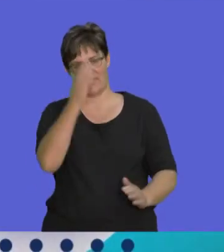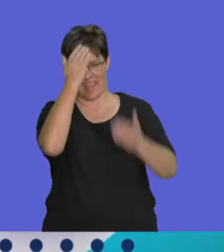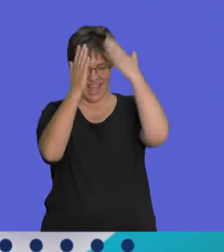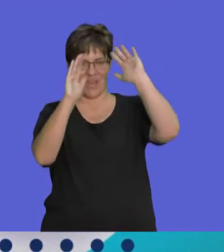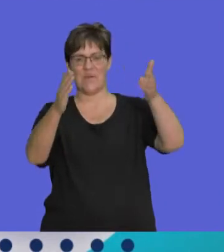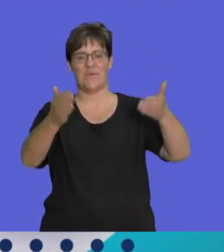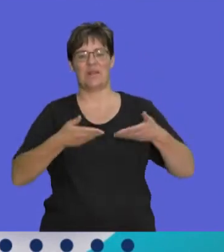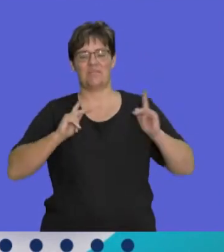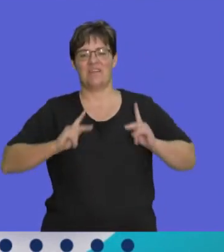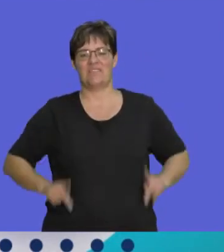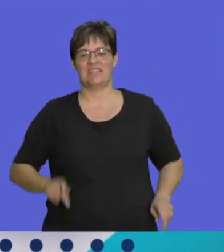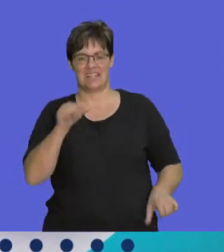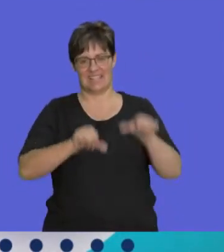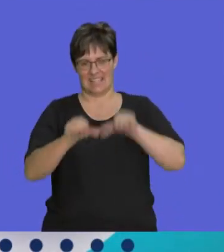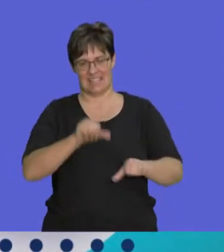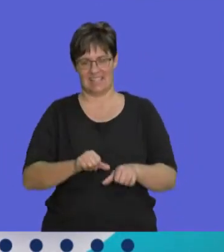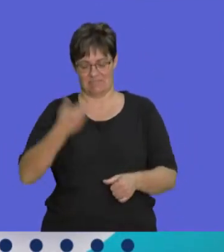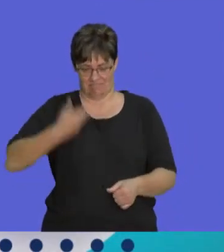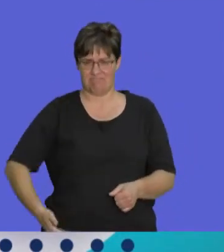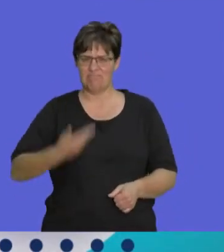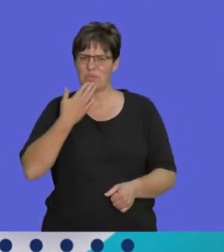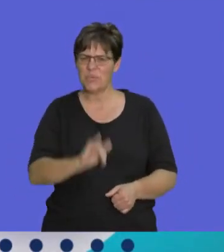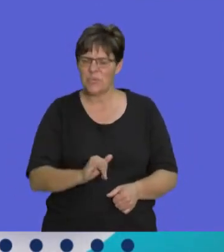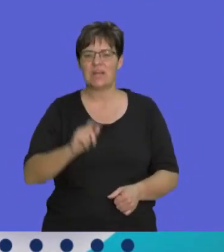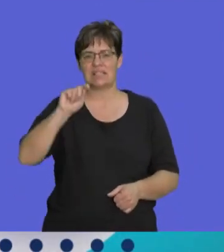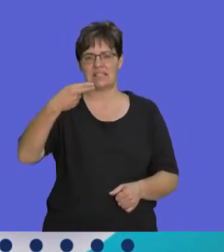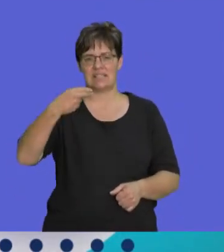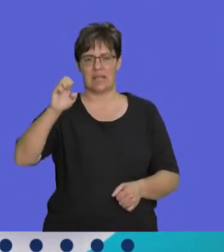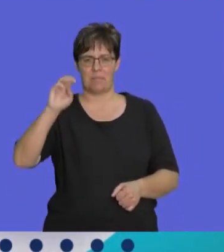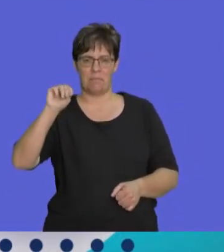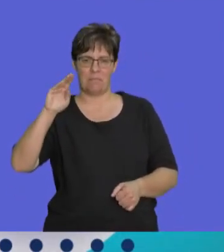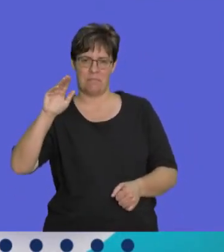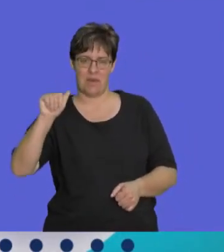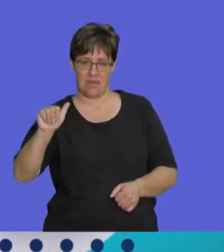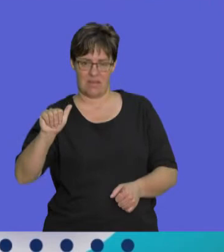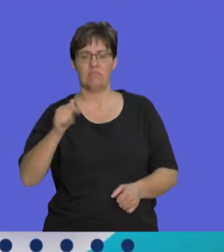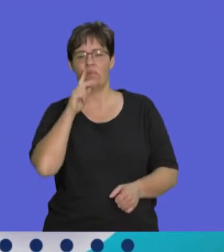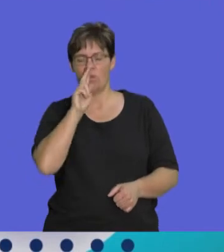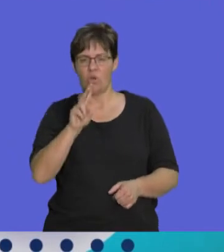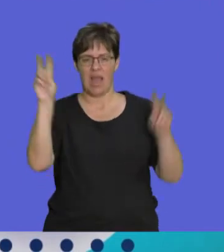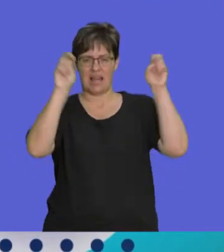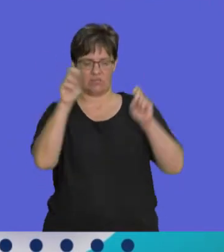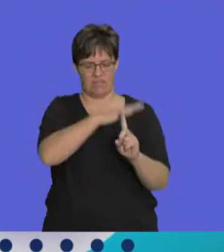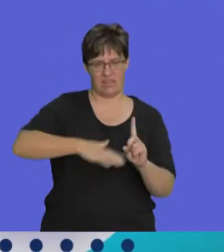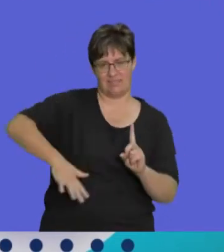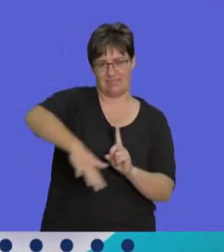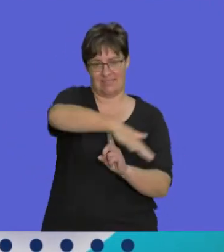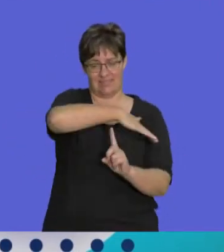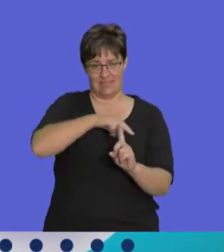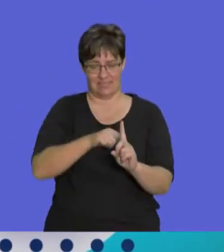Hello and welcome to Physical Sciences. My name is Themba Ncube. Today we are looking at electric fields, one of